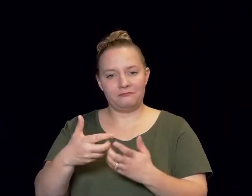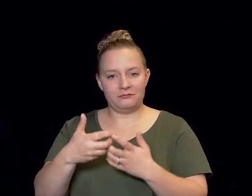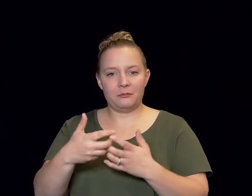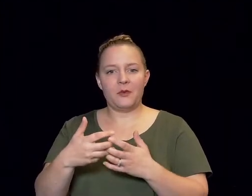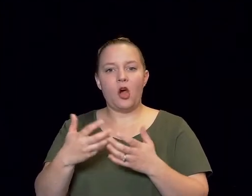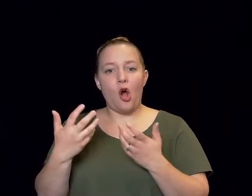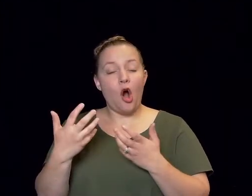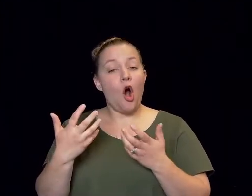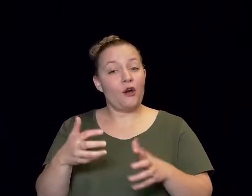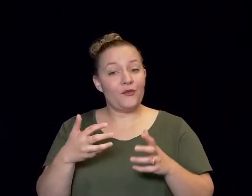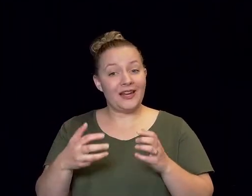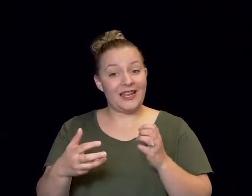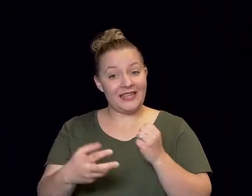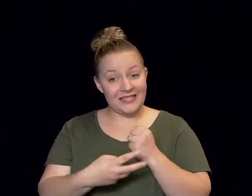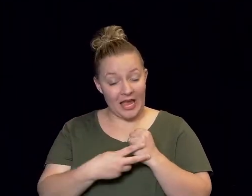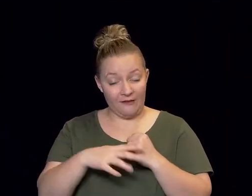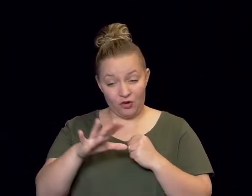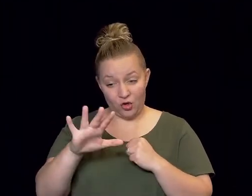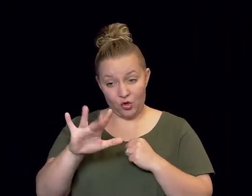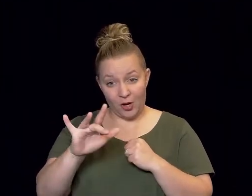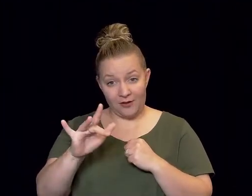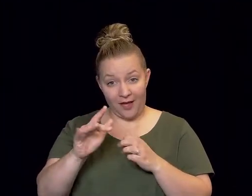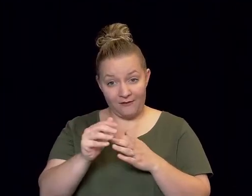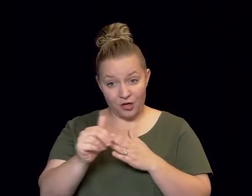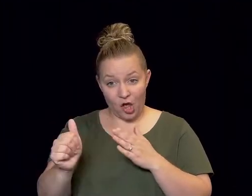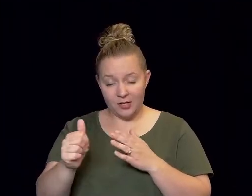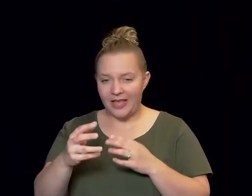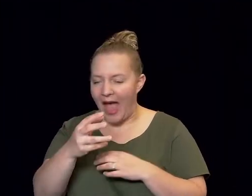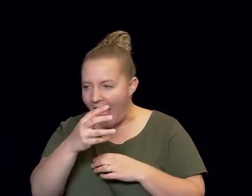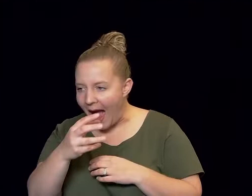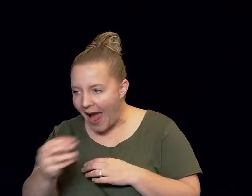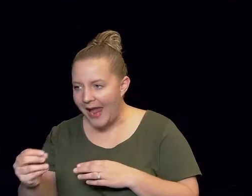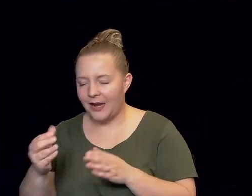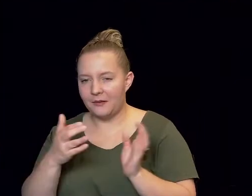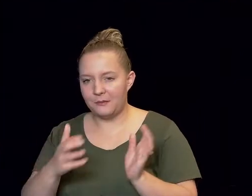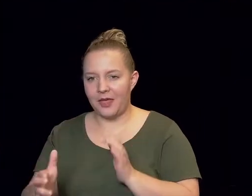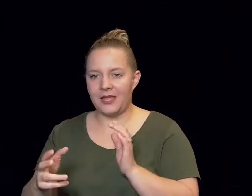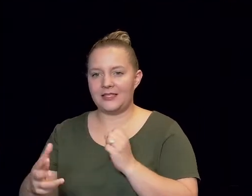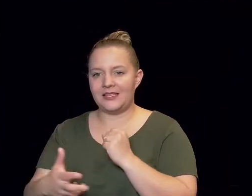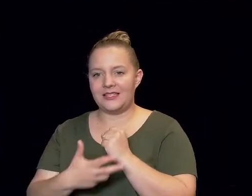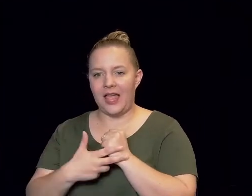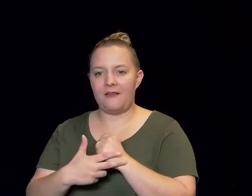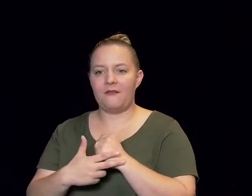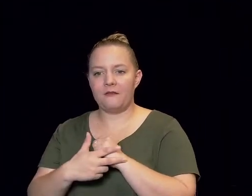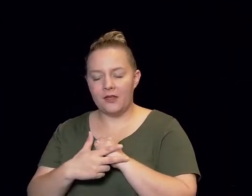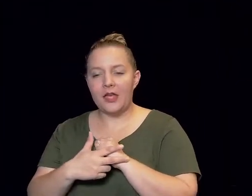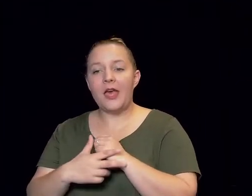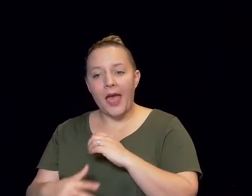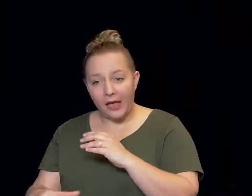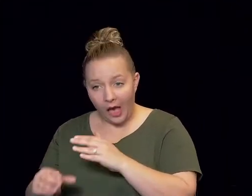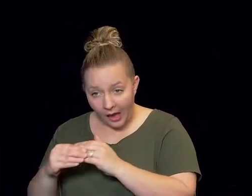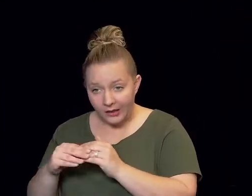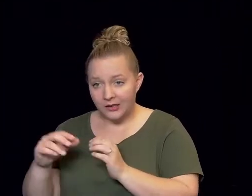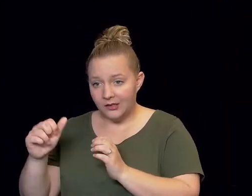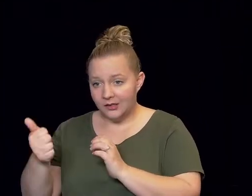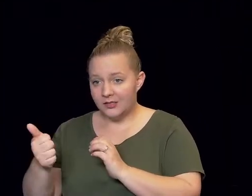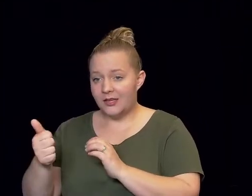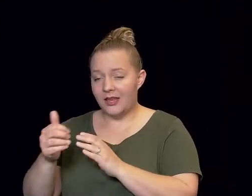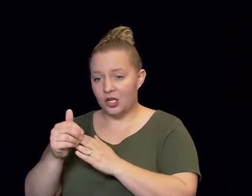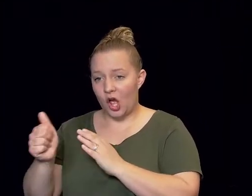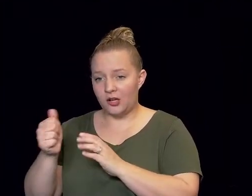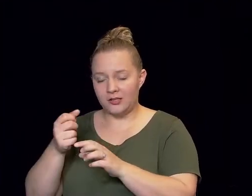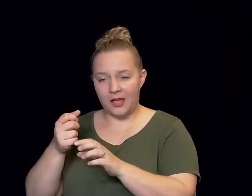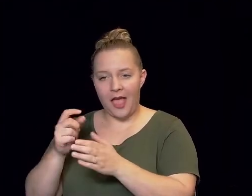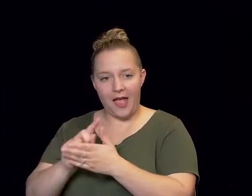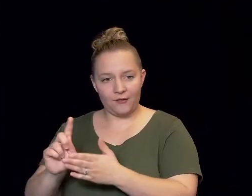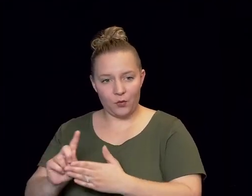info. And he plans to save an additional $10 each week. We're going to